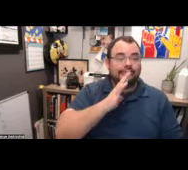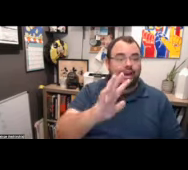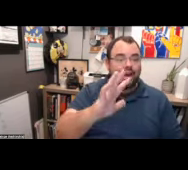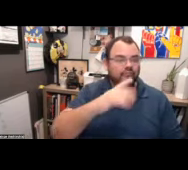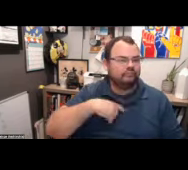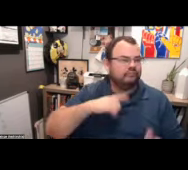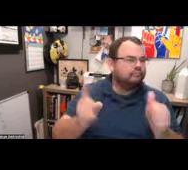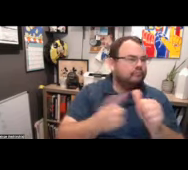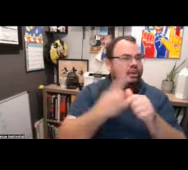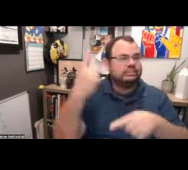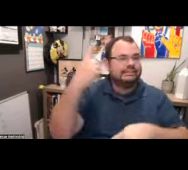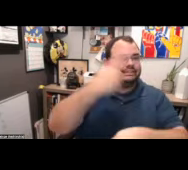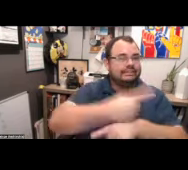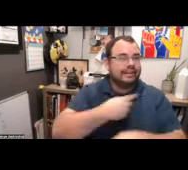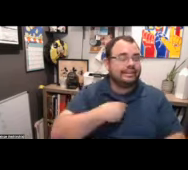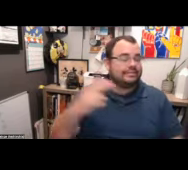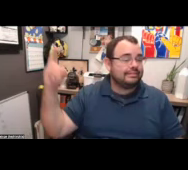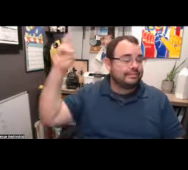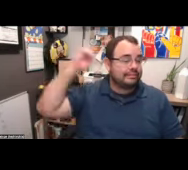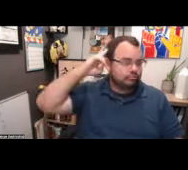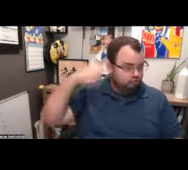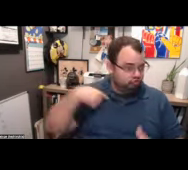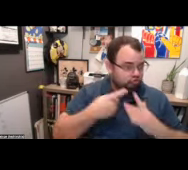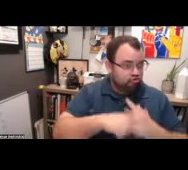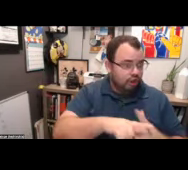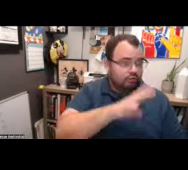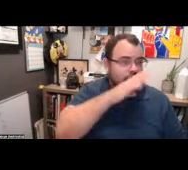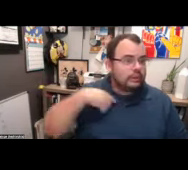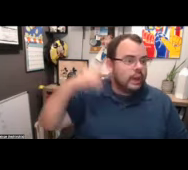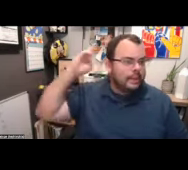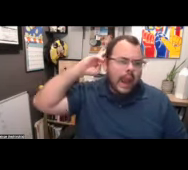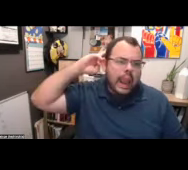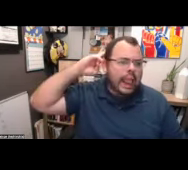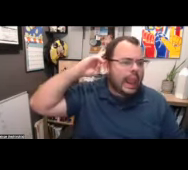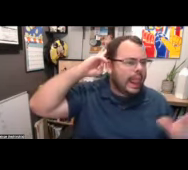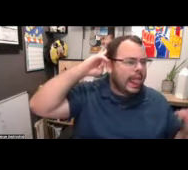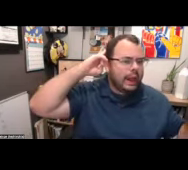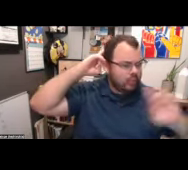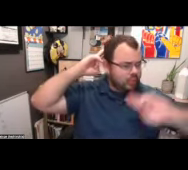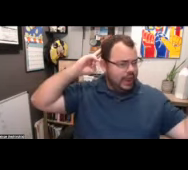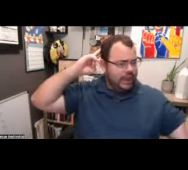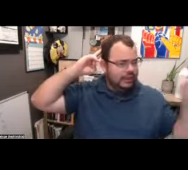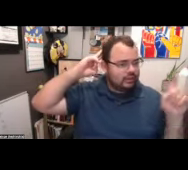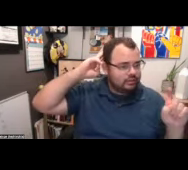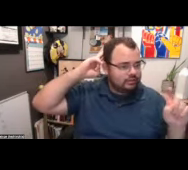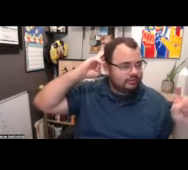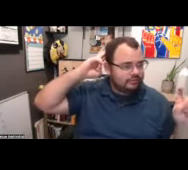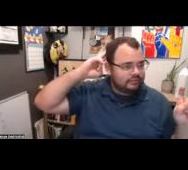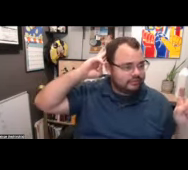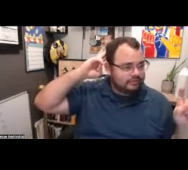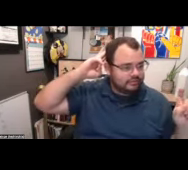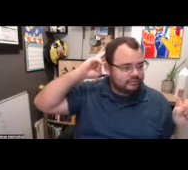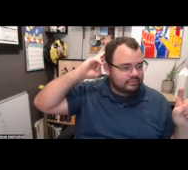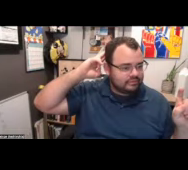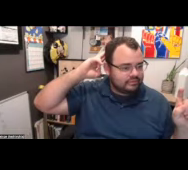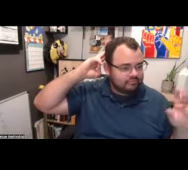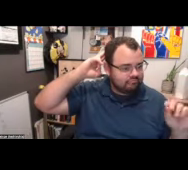Remember you saw that video of me 5, the very first day that I got it? Do you think I started speaking right away?